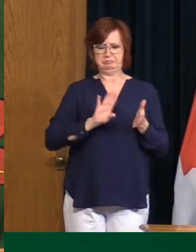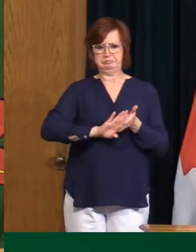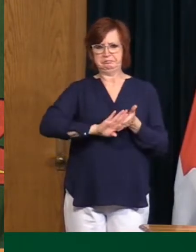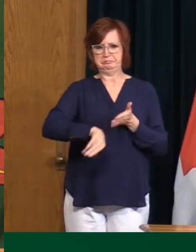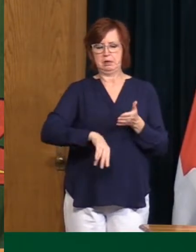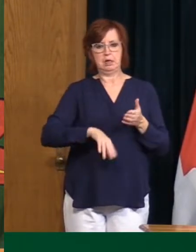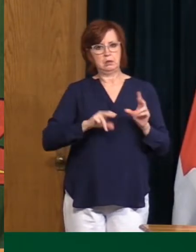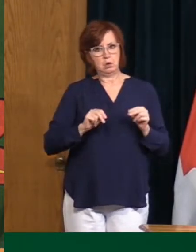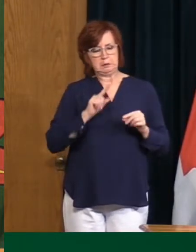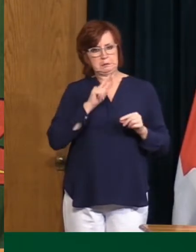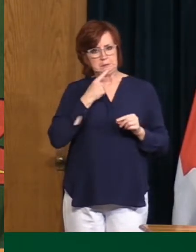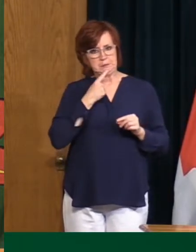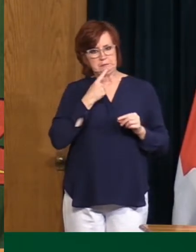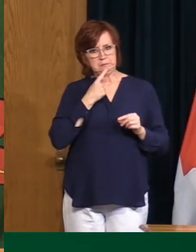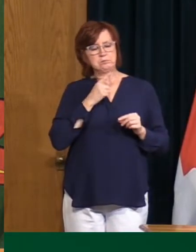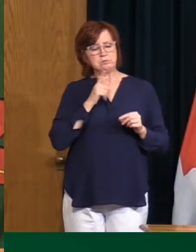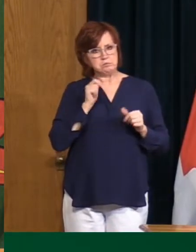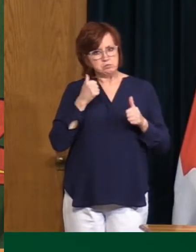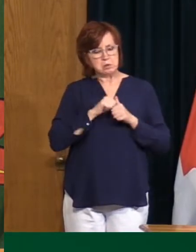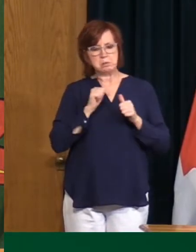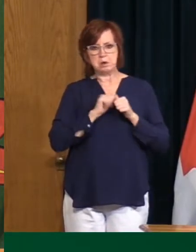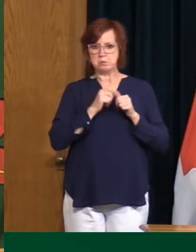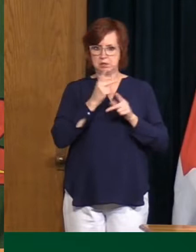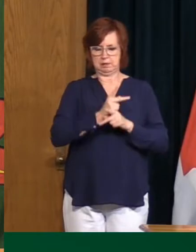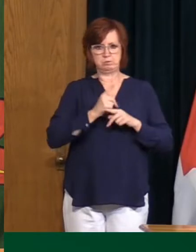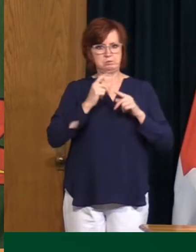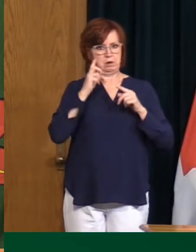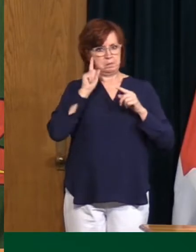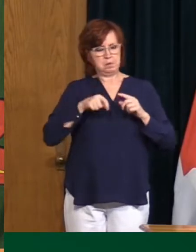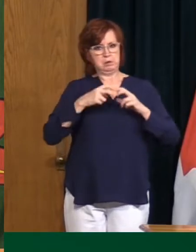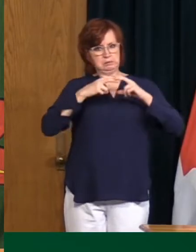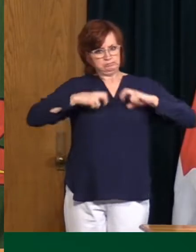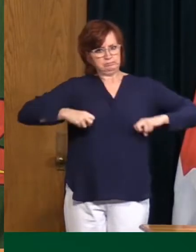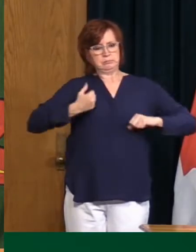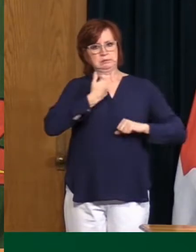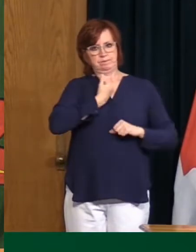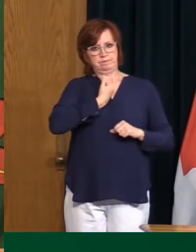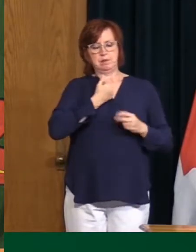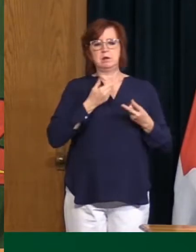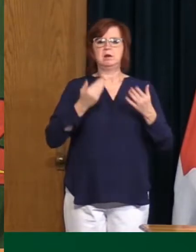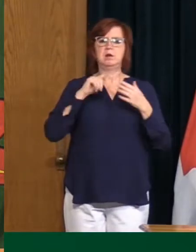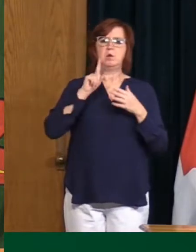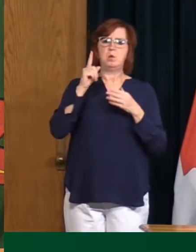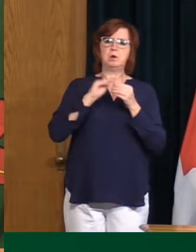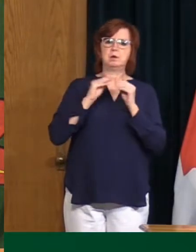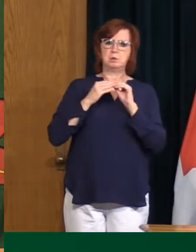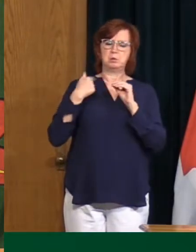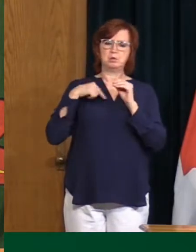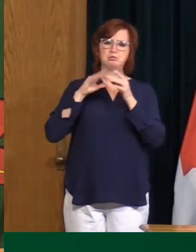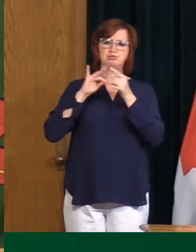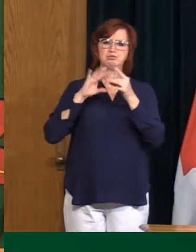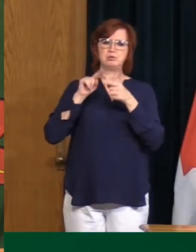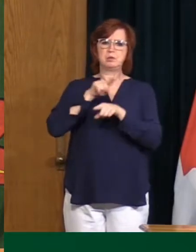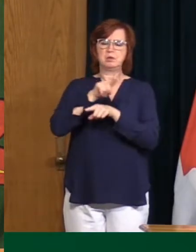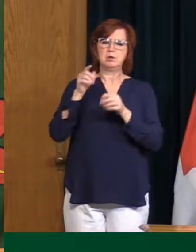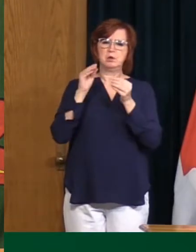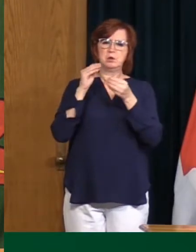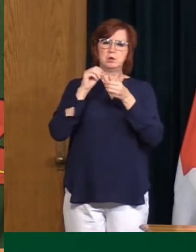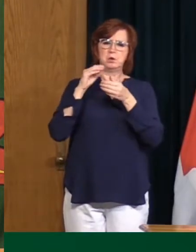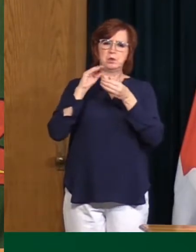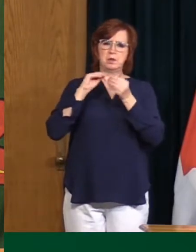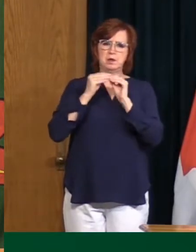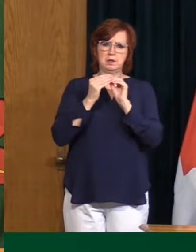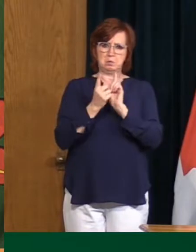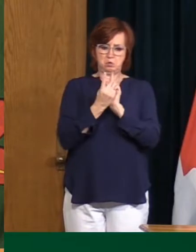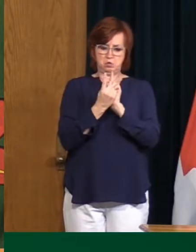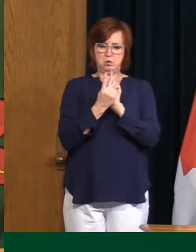week. One figure that we continue to monitor is the effective reproductive number, which we have shared with you before. This number reflects the average